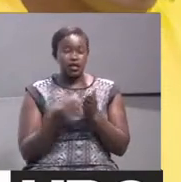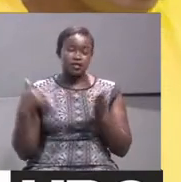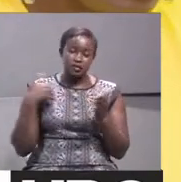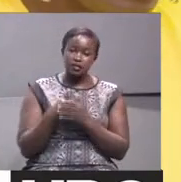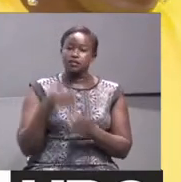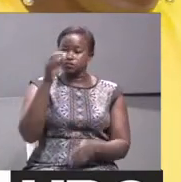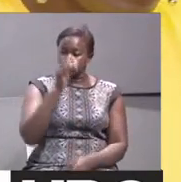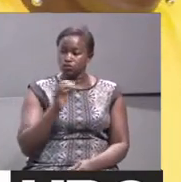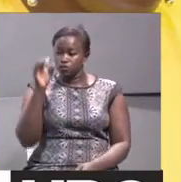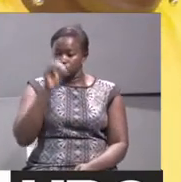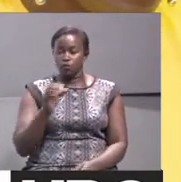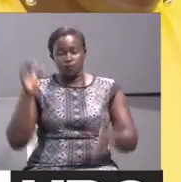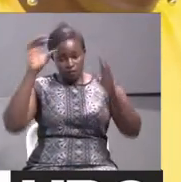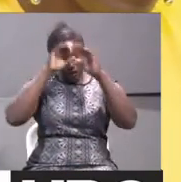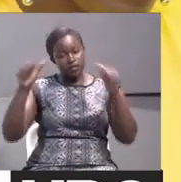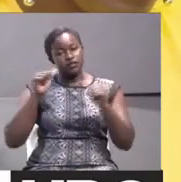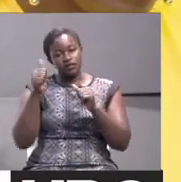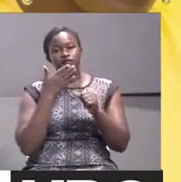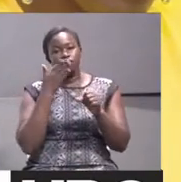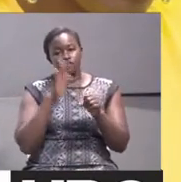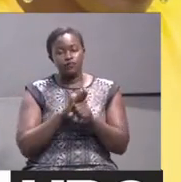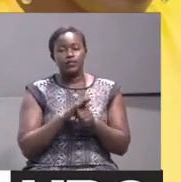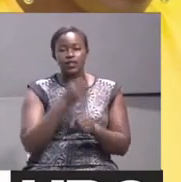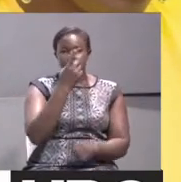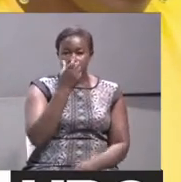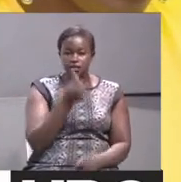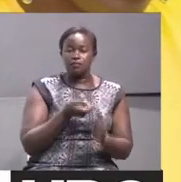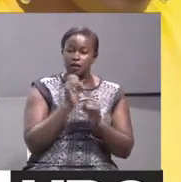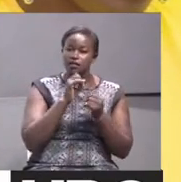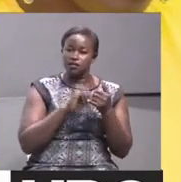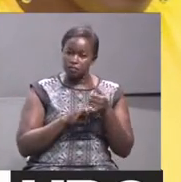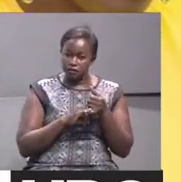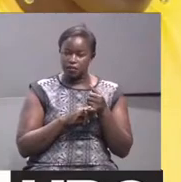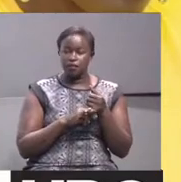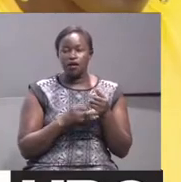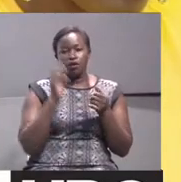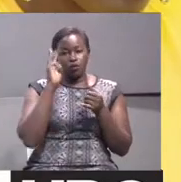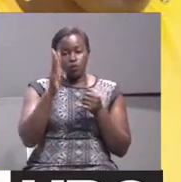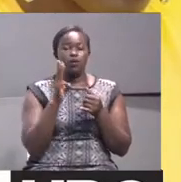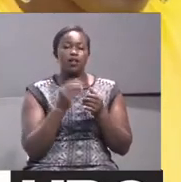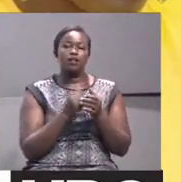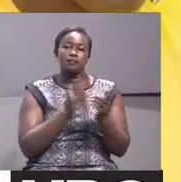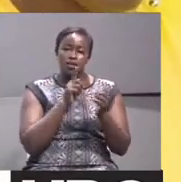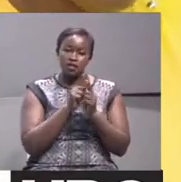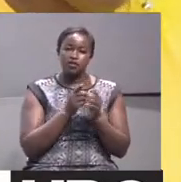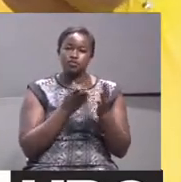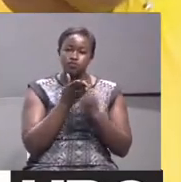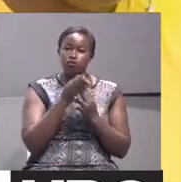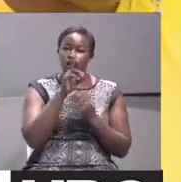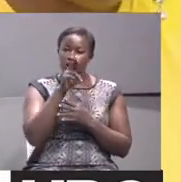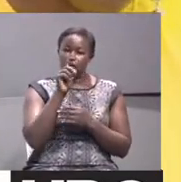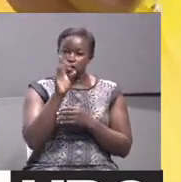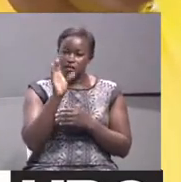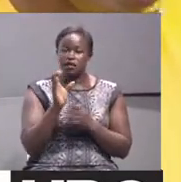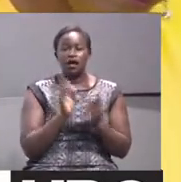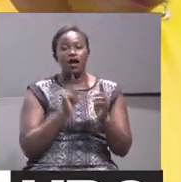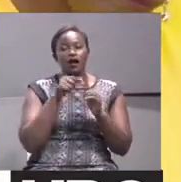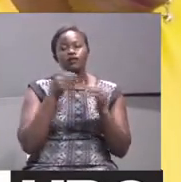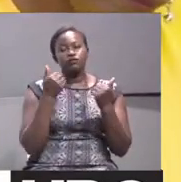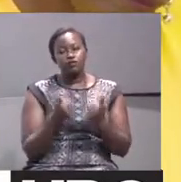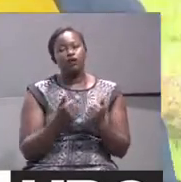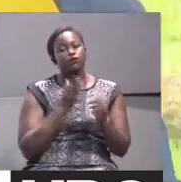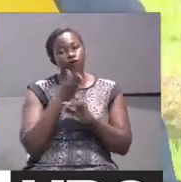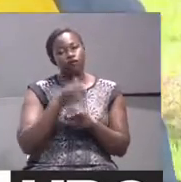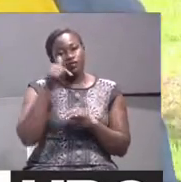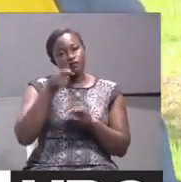president. He promised us on 16 September that he will see us through our DC. Till now, over 7 months, we are still